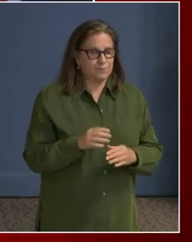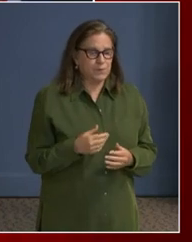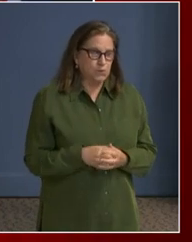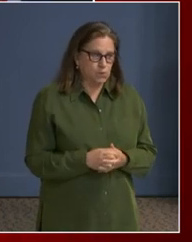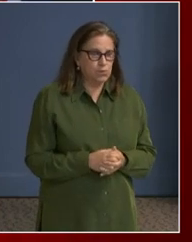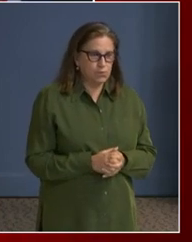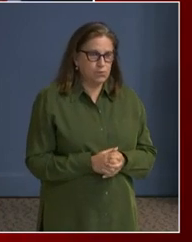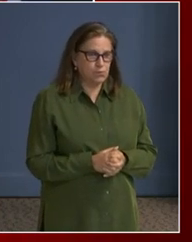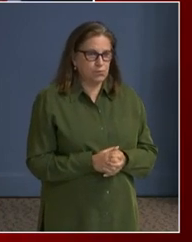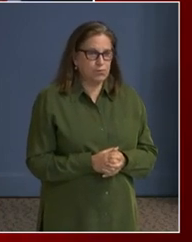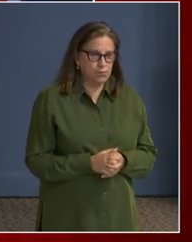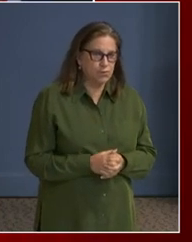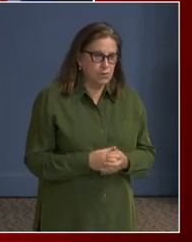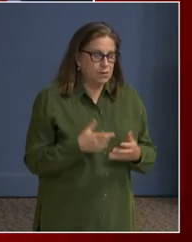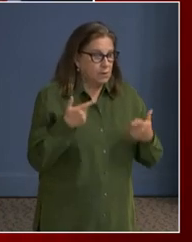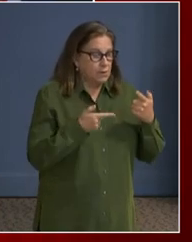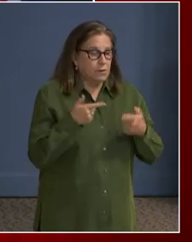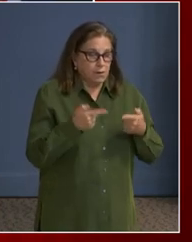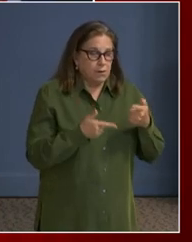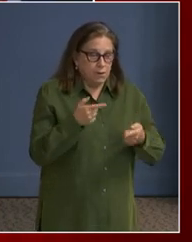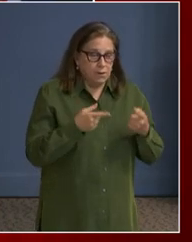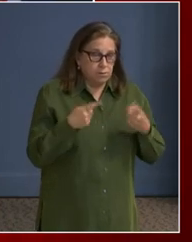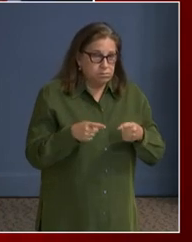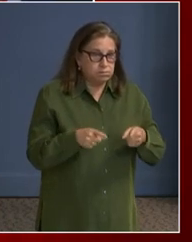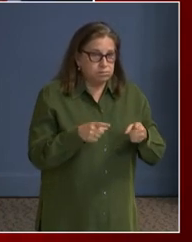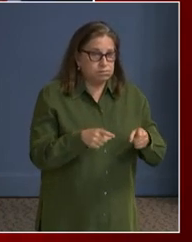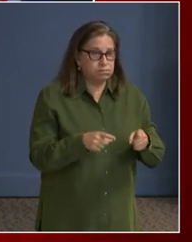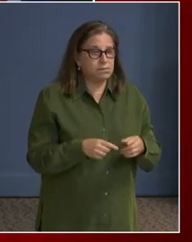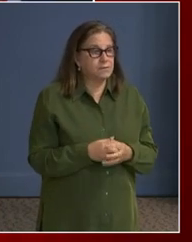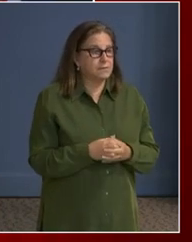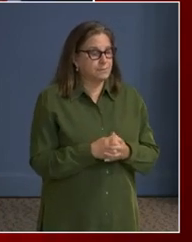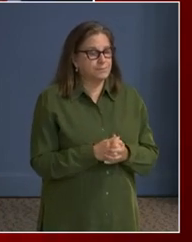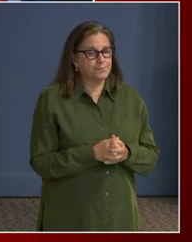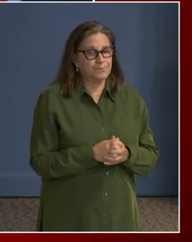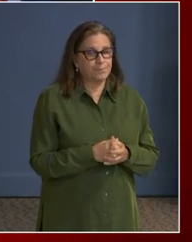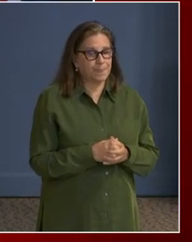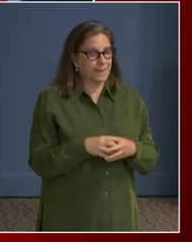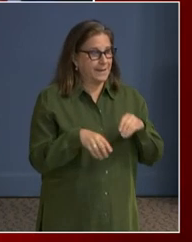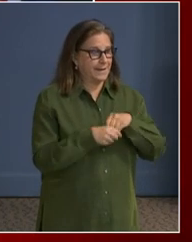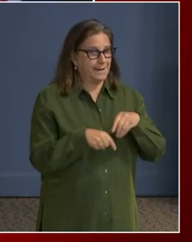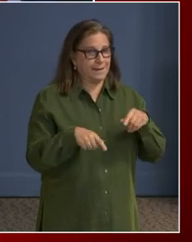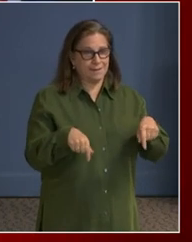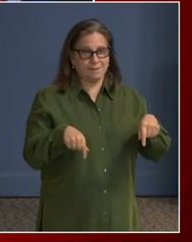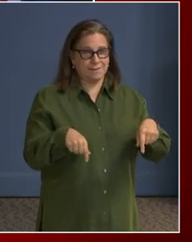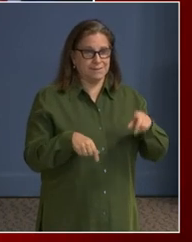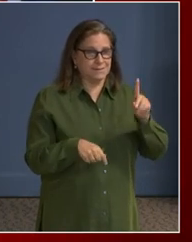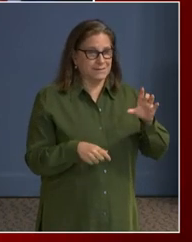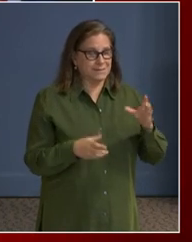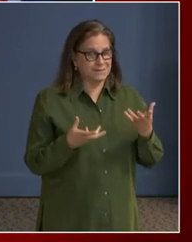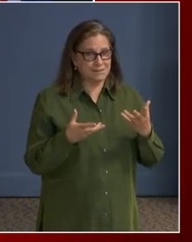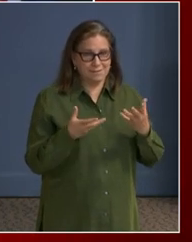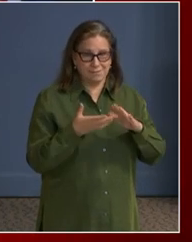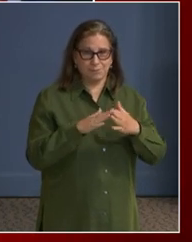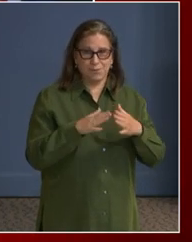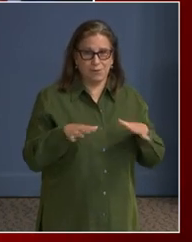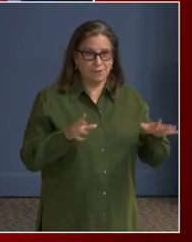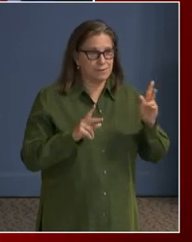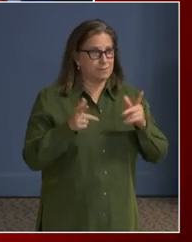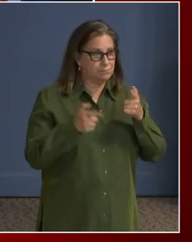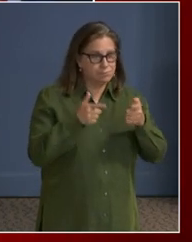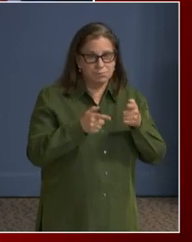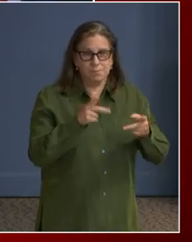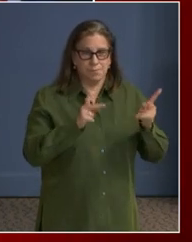repeat violent gun offenders being released back into our community, using guns again, and then people end up dying as a